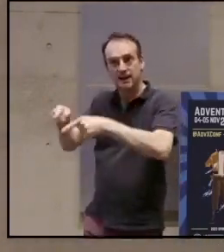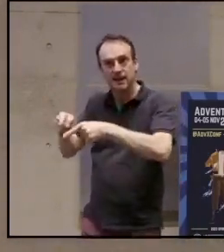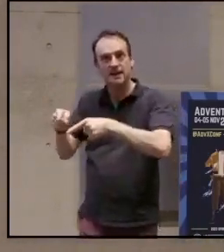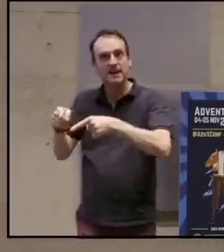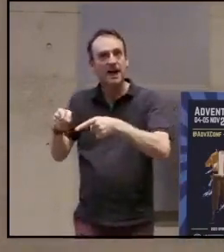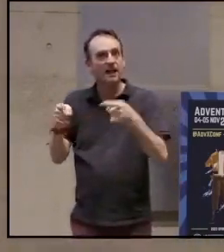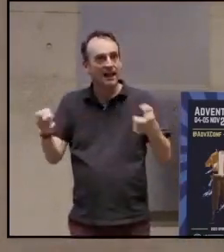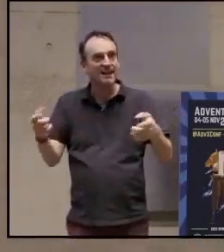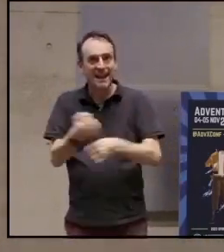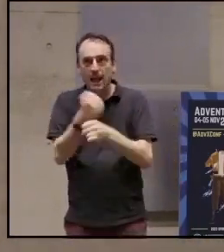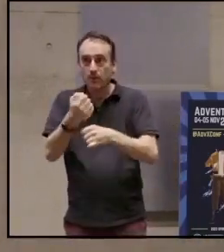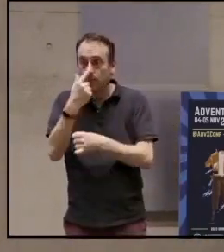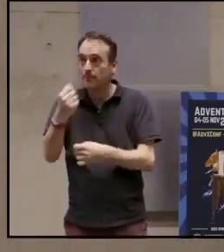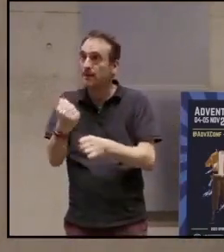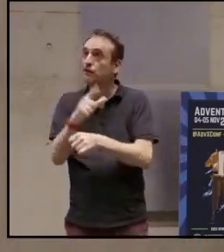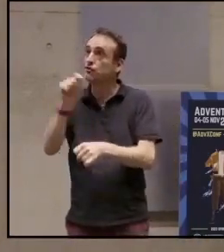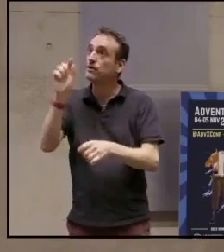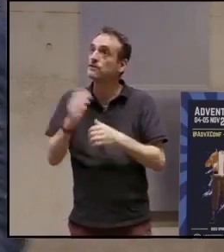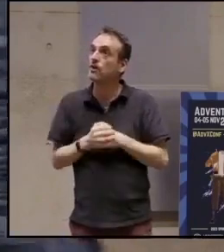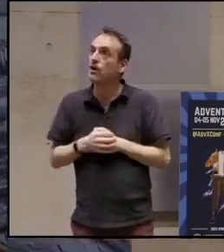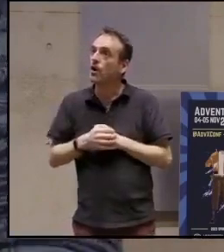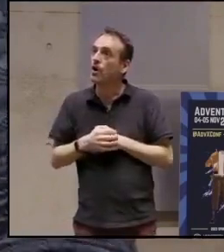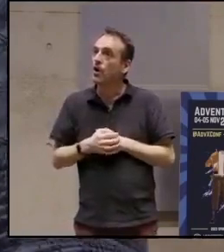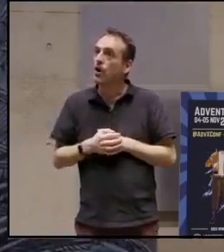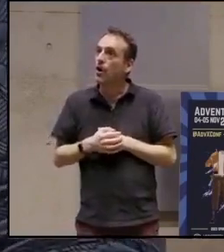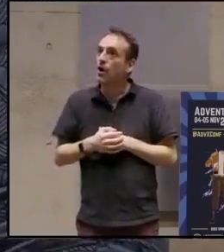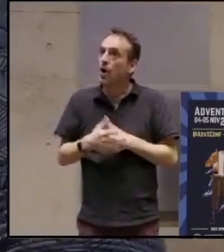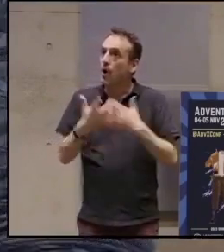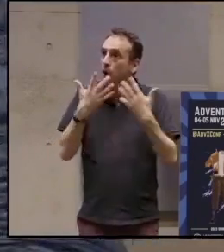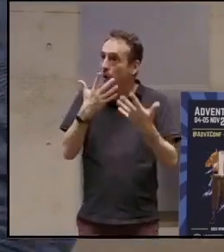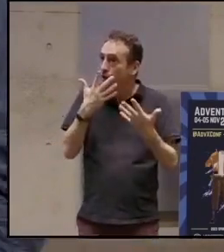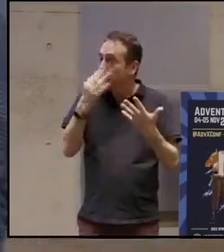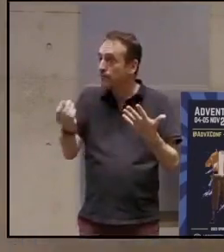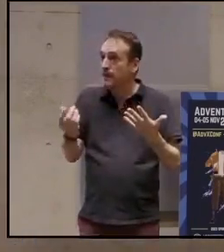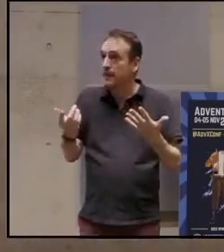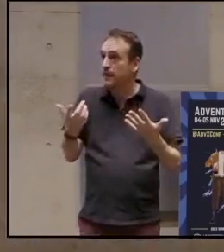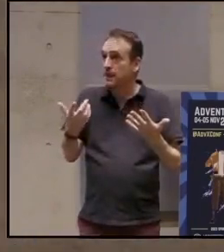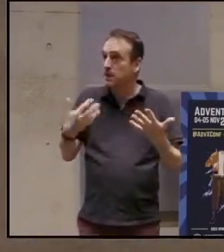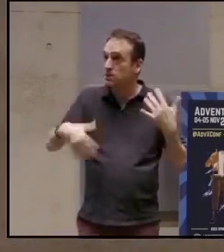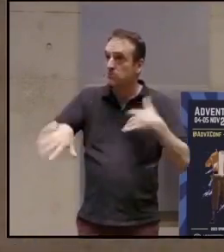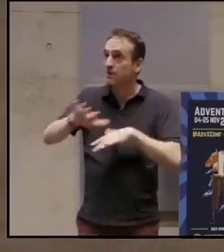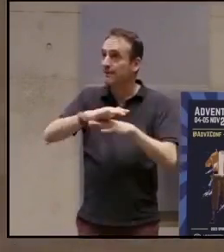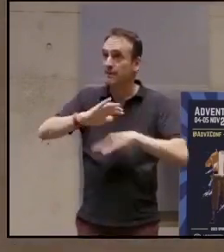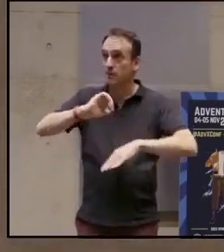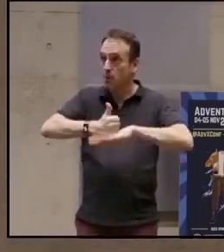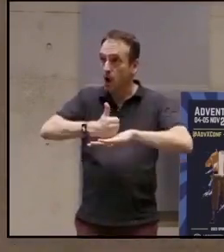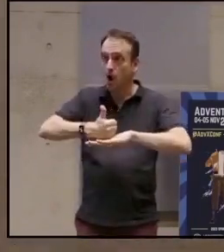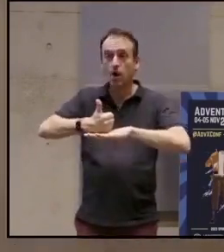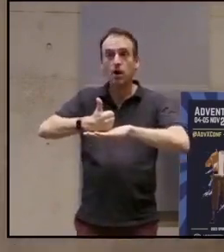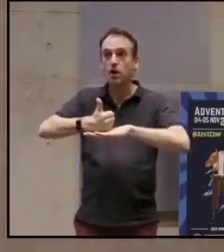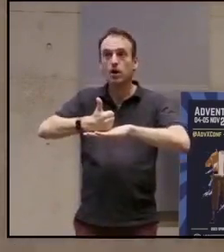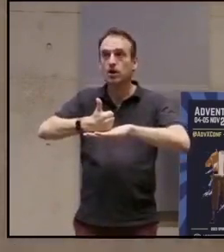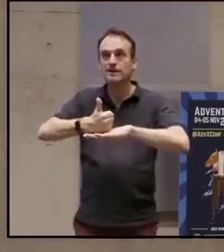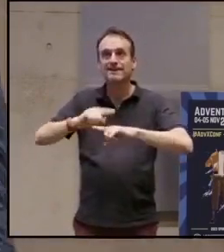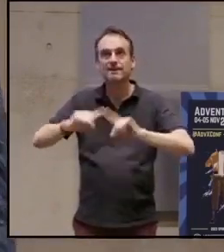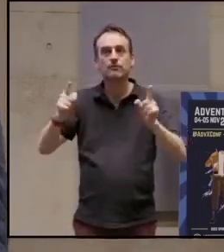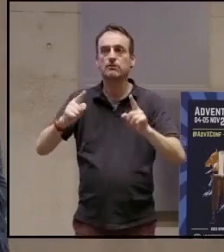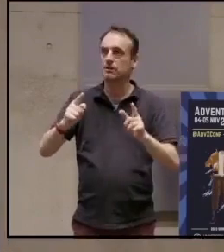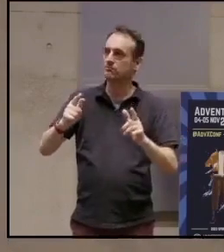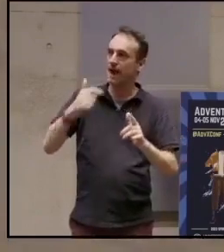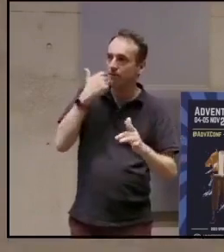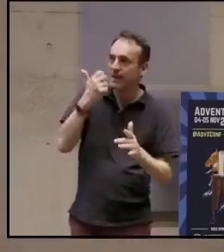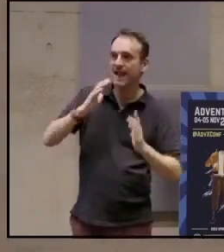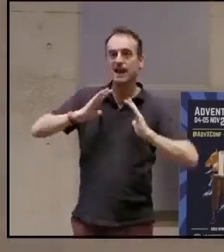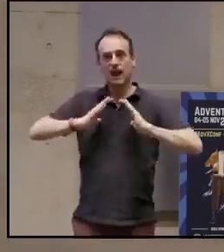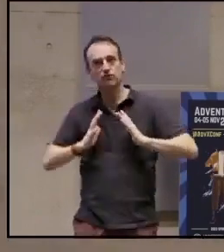choice. Or you could have this general idea apply in a much more casual setting, in a workplace setting with a new boss. Maybe you have an infamous guild leader